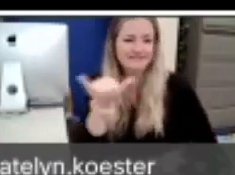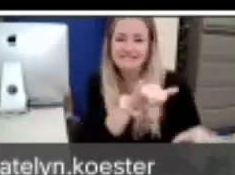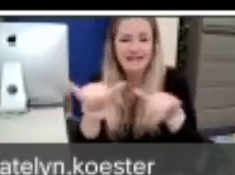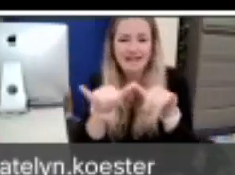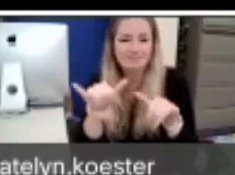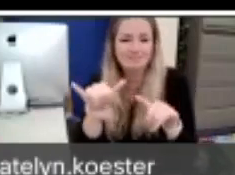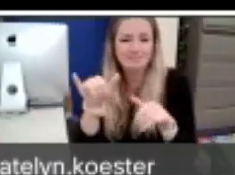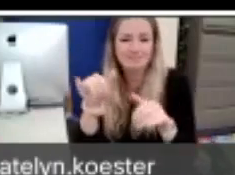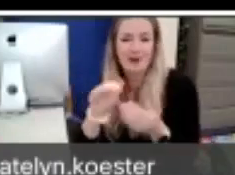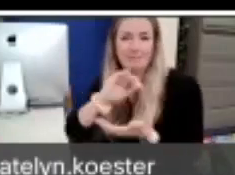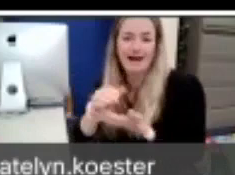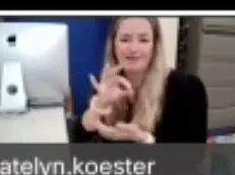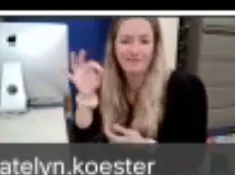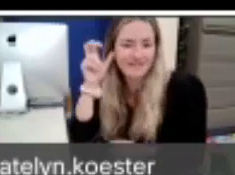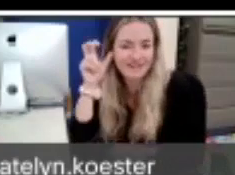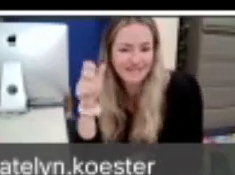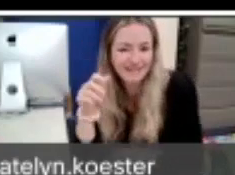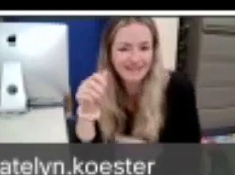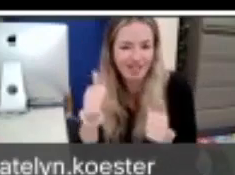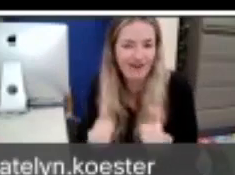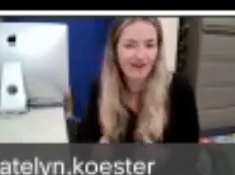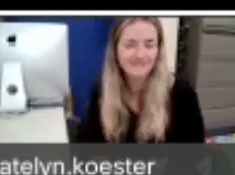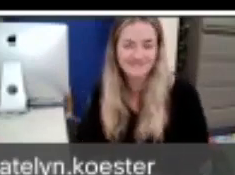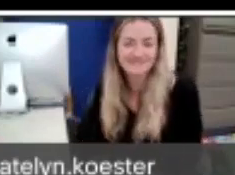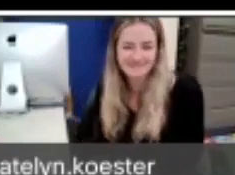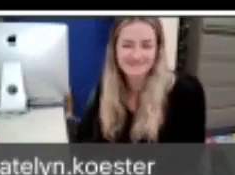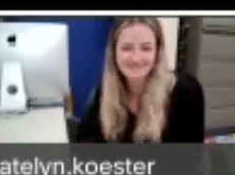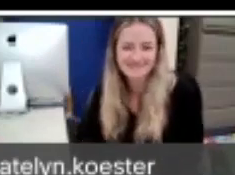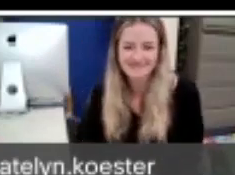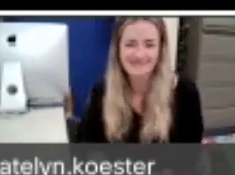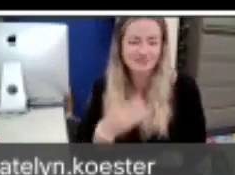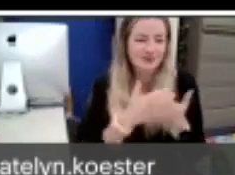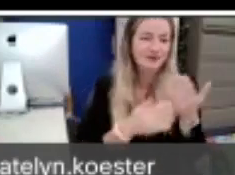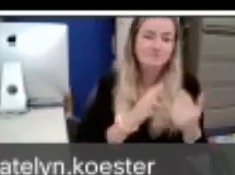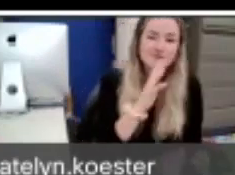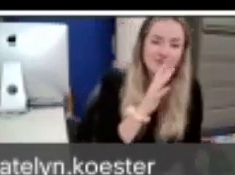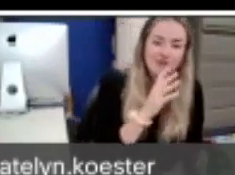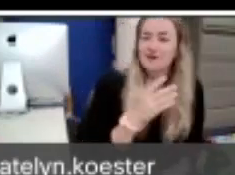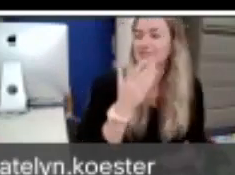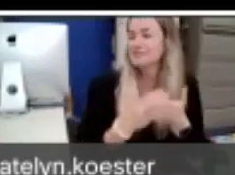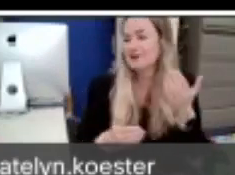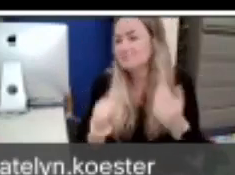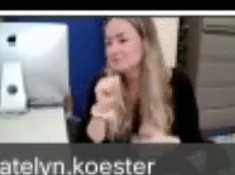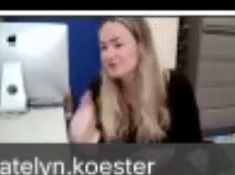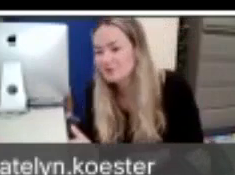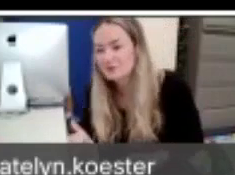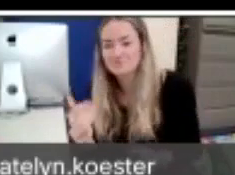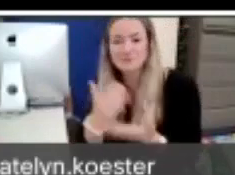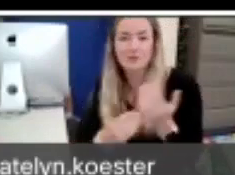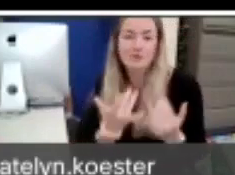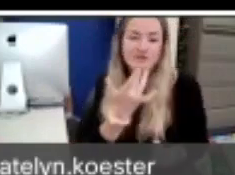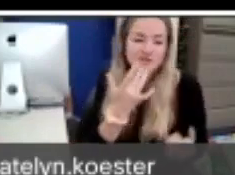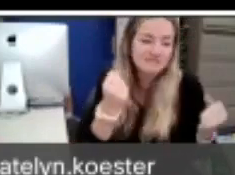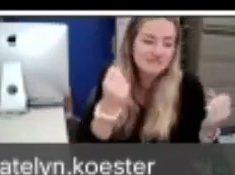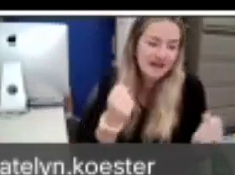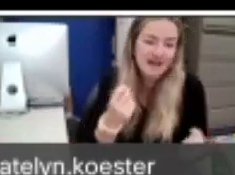there's not just one type of deafness, right? Like we don't all have the same amount of hearing loss. Some can